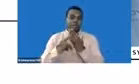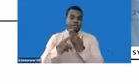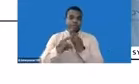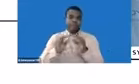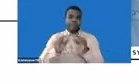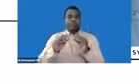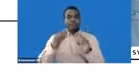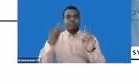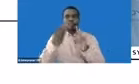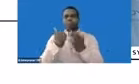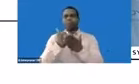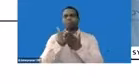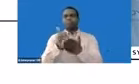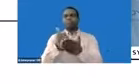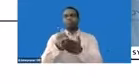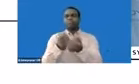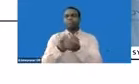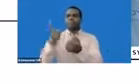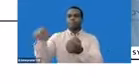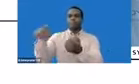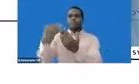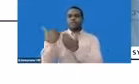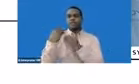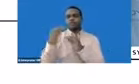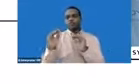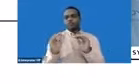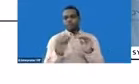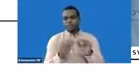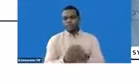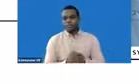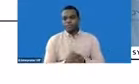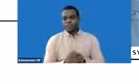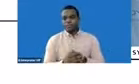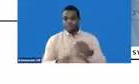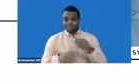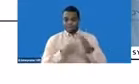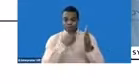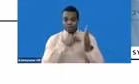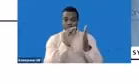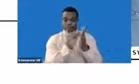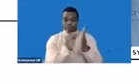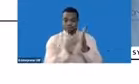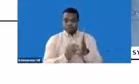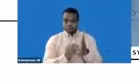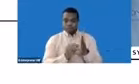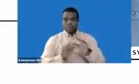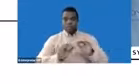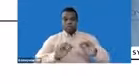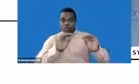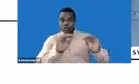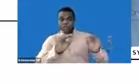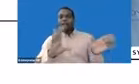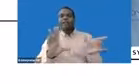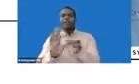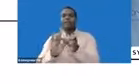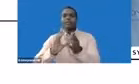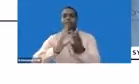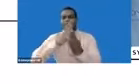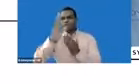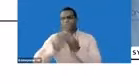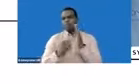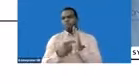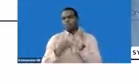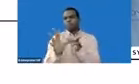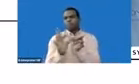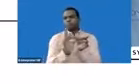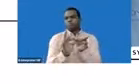parts of the toolkit, which I'll shortly go through, are linked to the curriculum. The toolkit can be